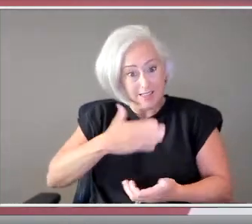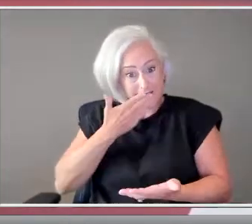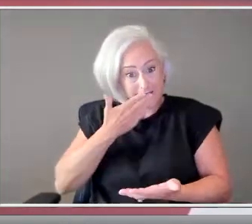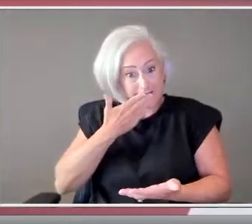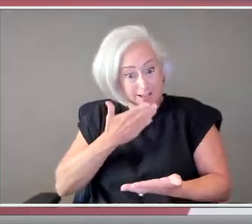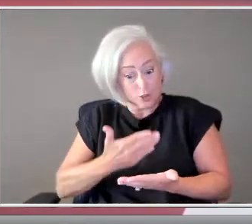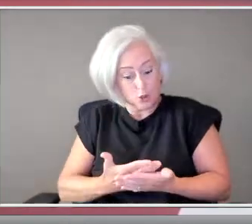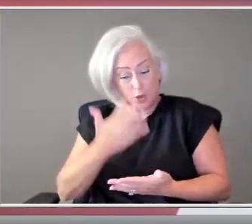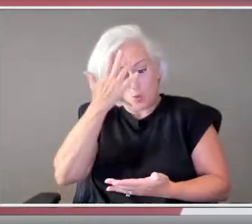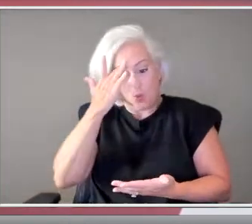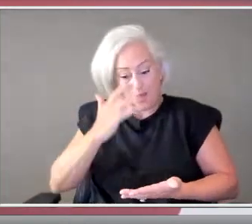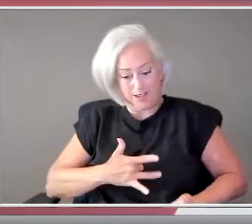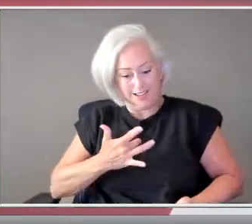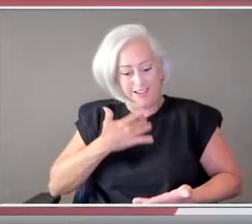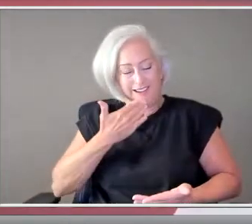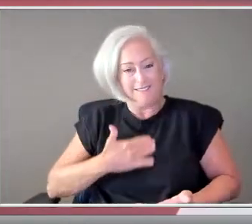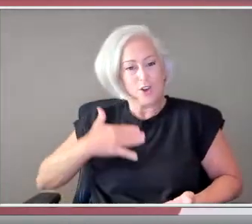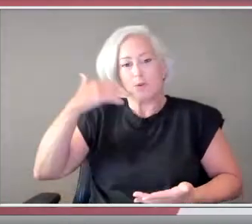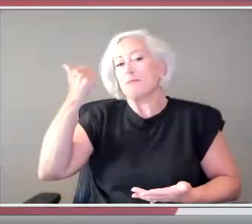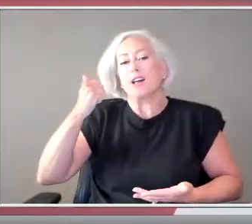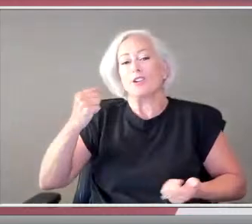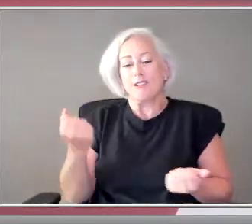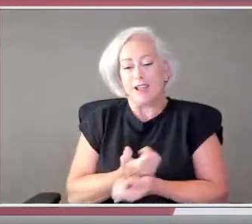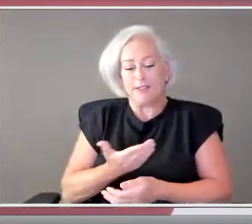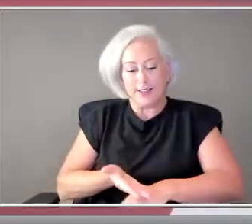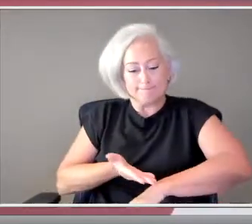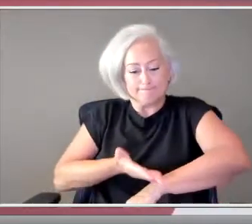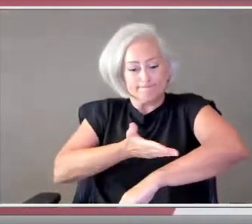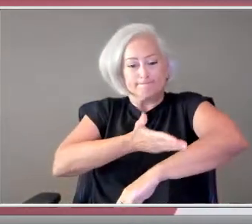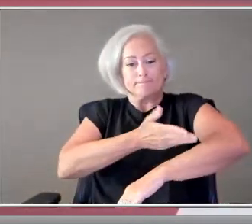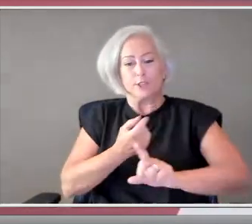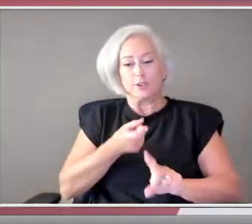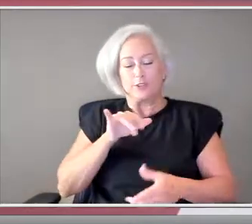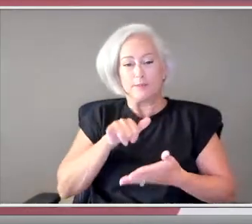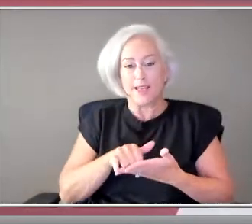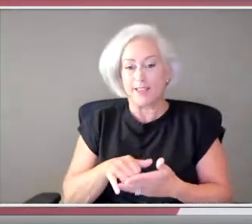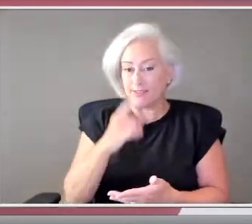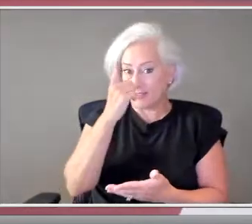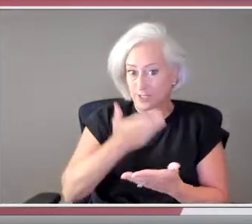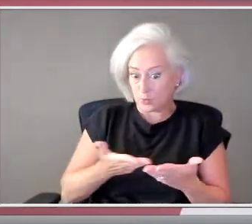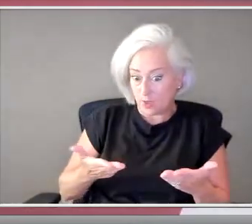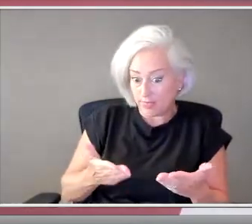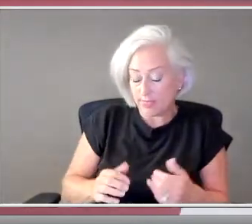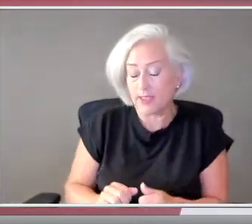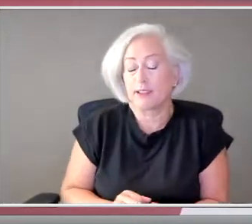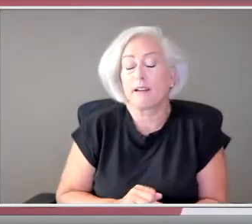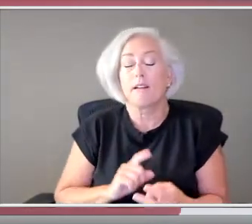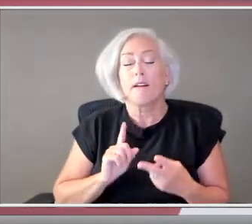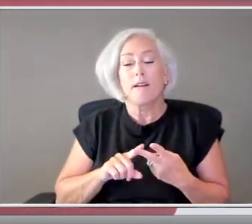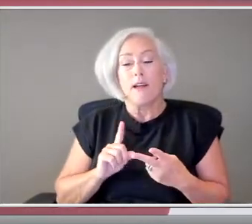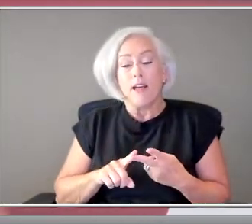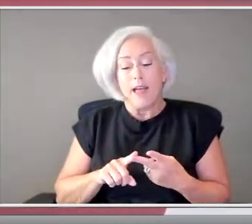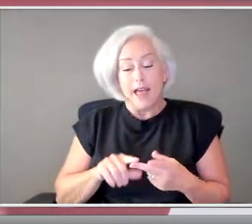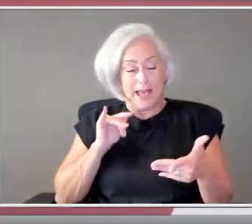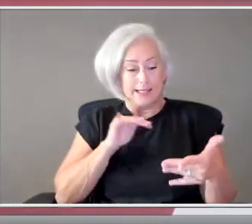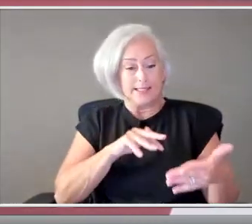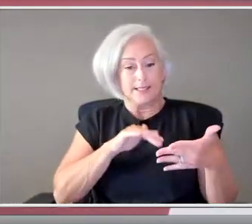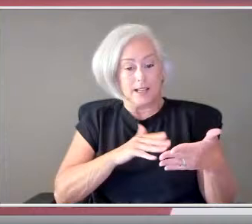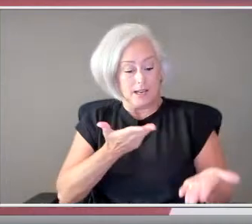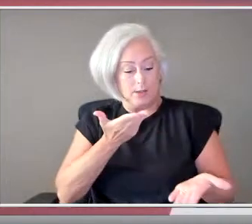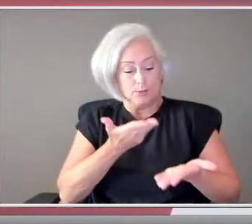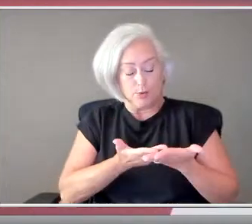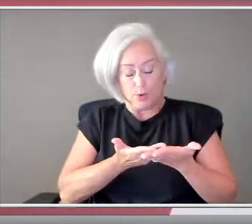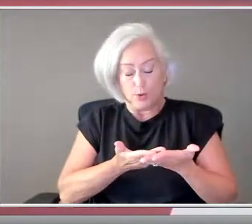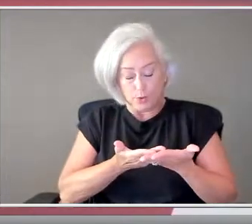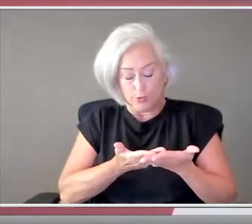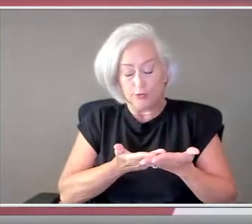things get better. So that's one thing, and we know basically from studies dating back